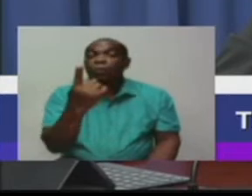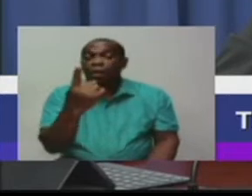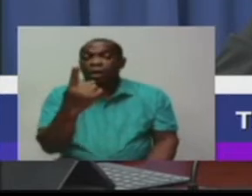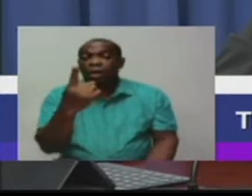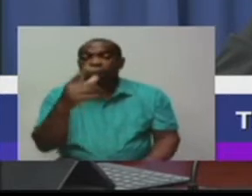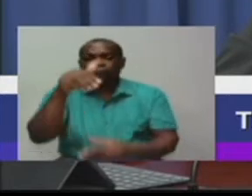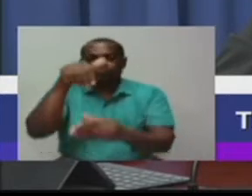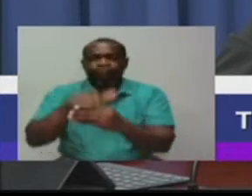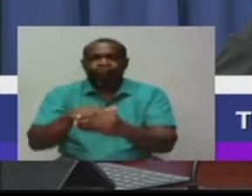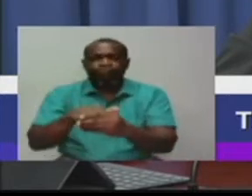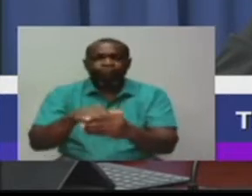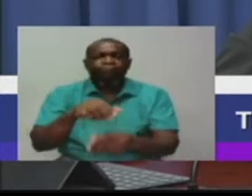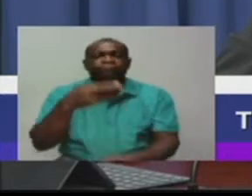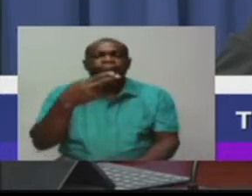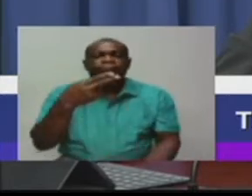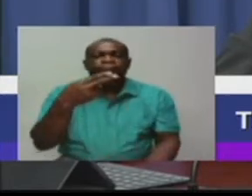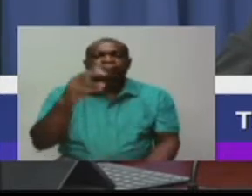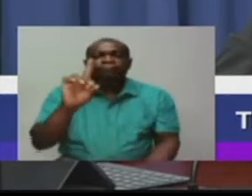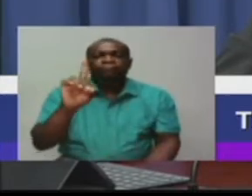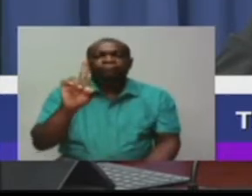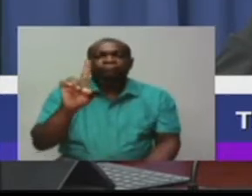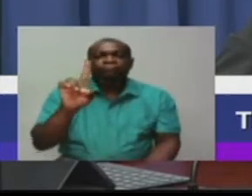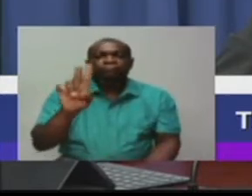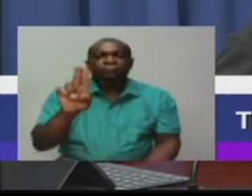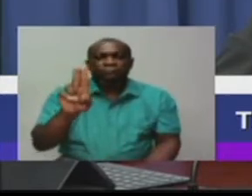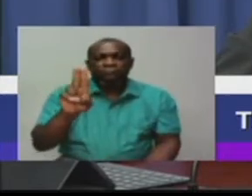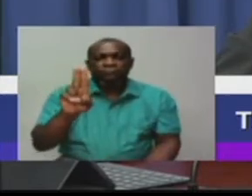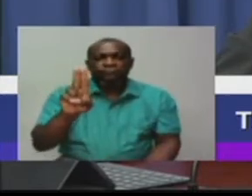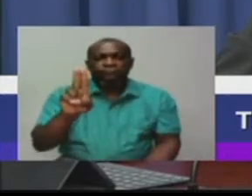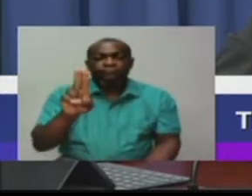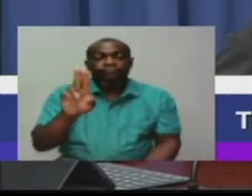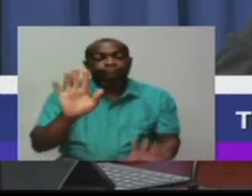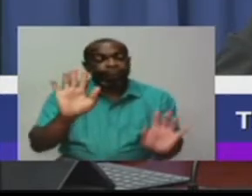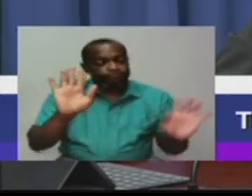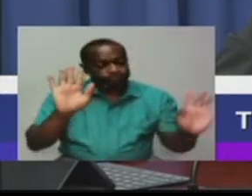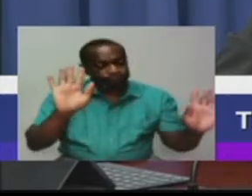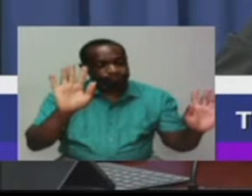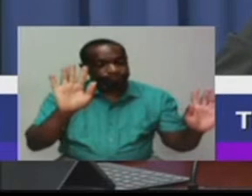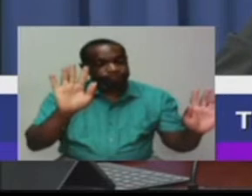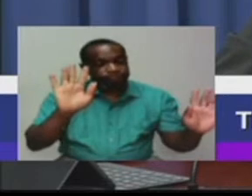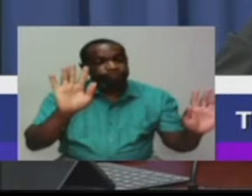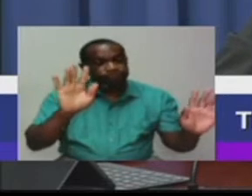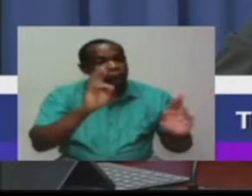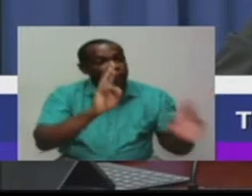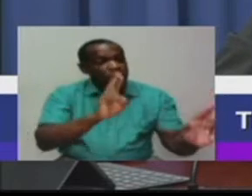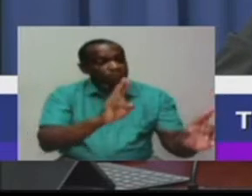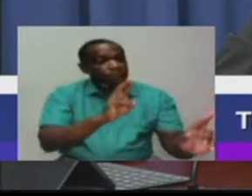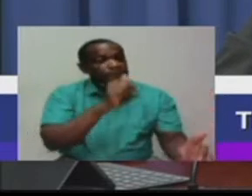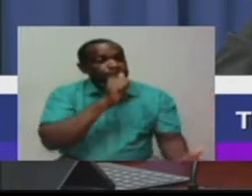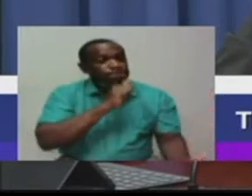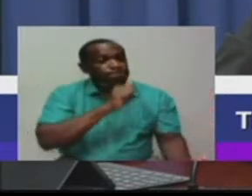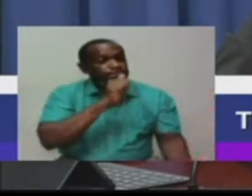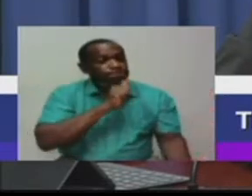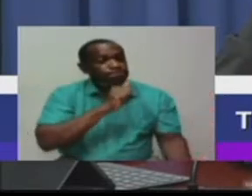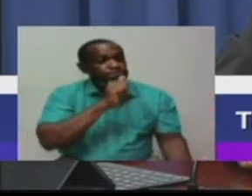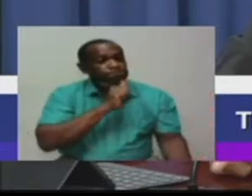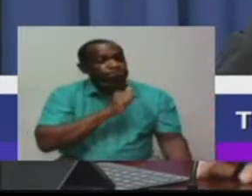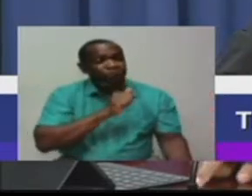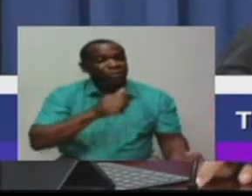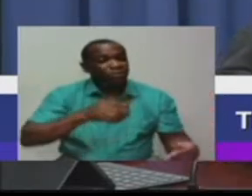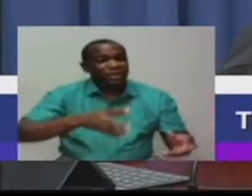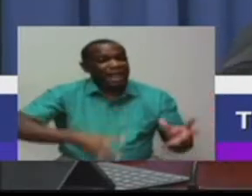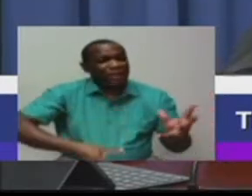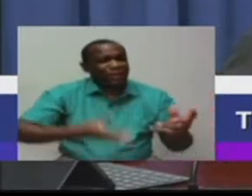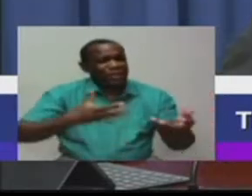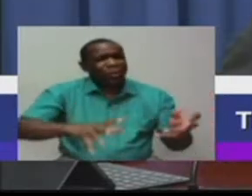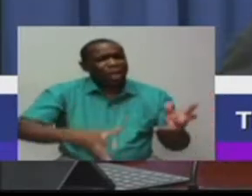patient confidentiality and putting the parents through a torturous time. Thank you very much.